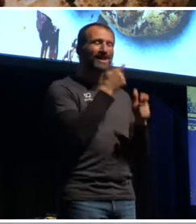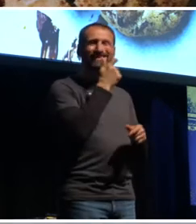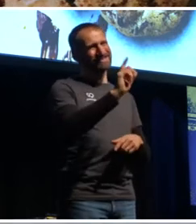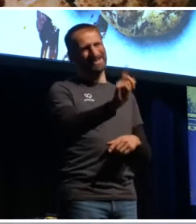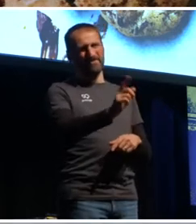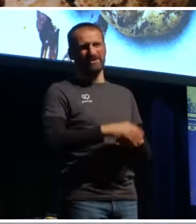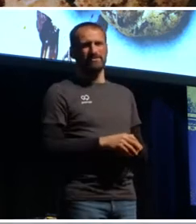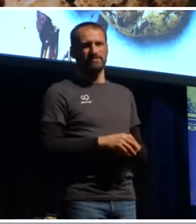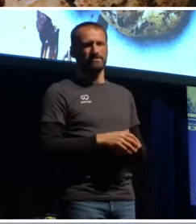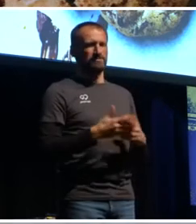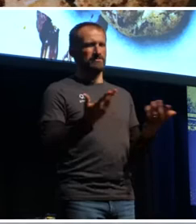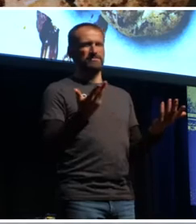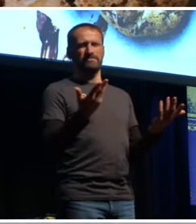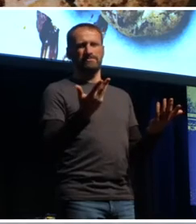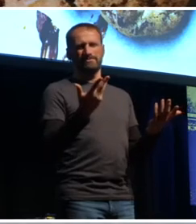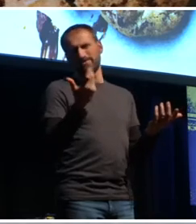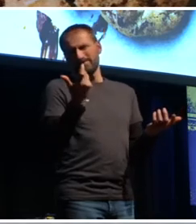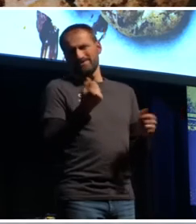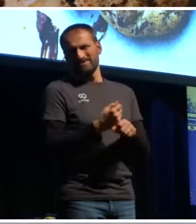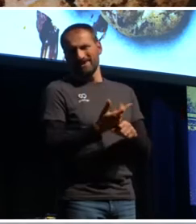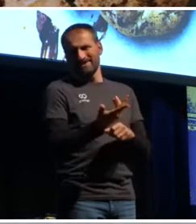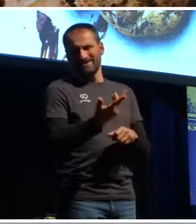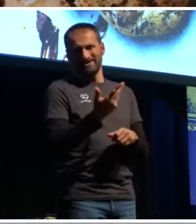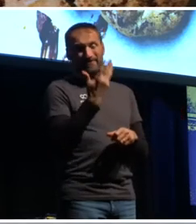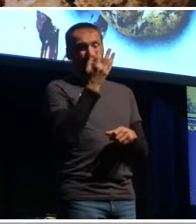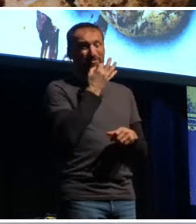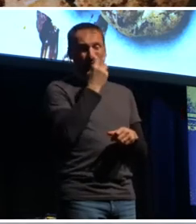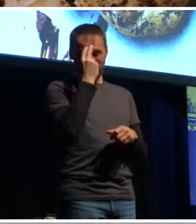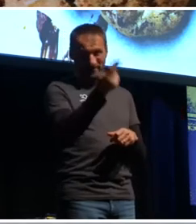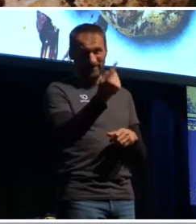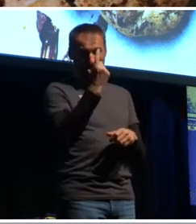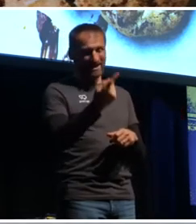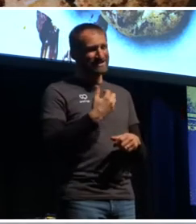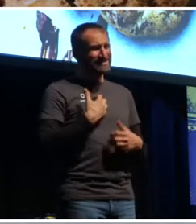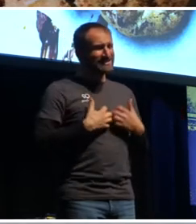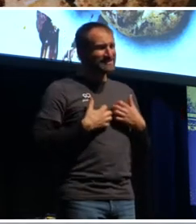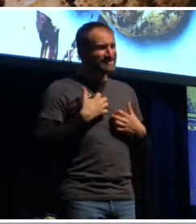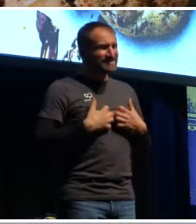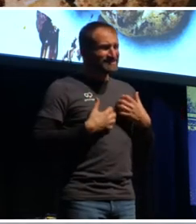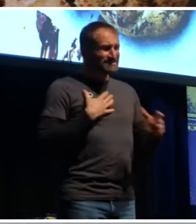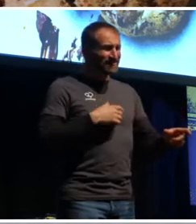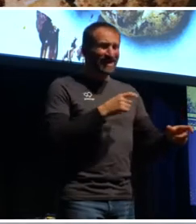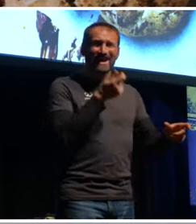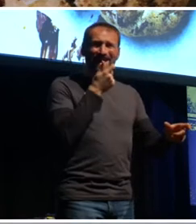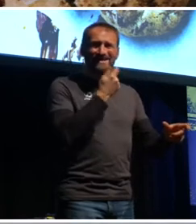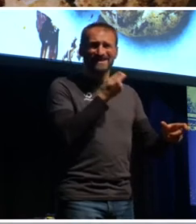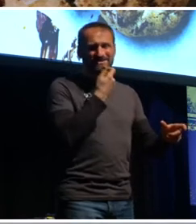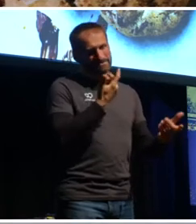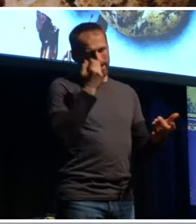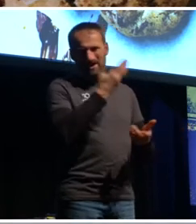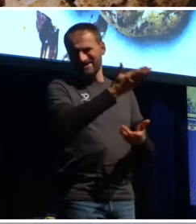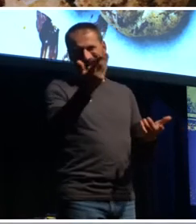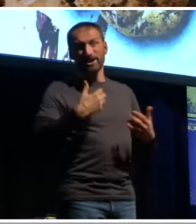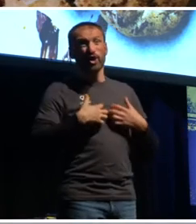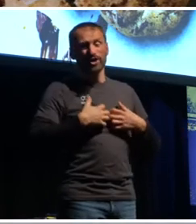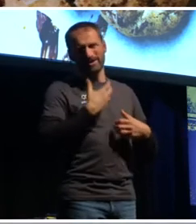It's pretty devious. After battling their desire to eat cookies, because who among us does not want to eat cookies,